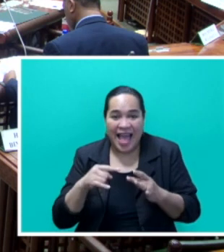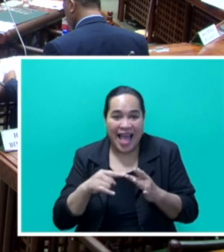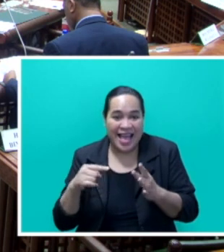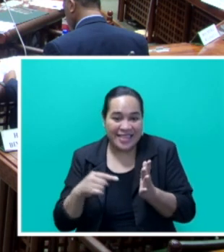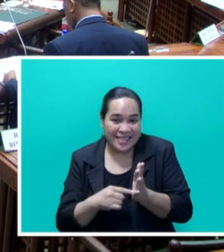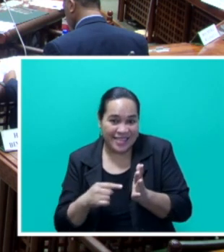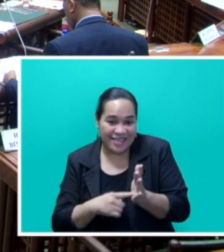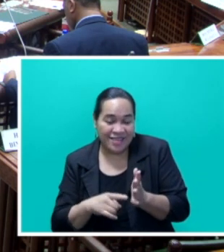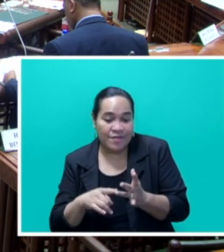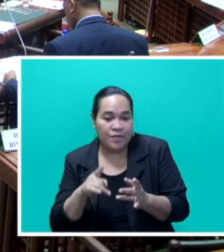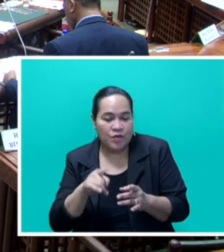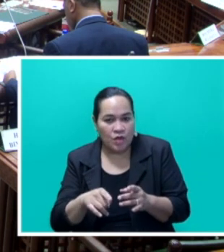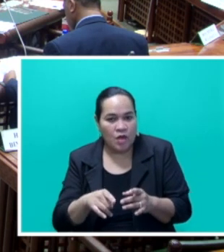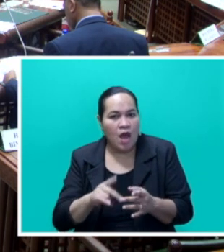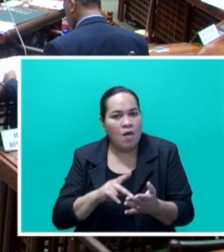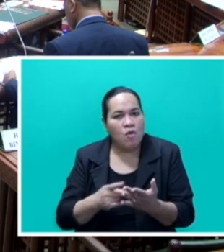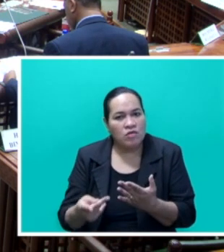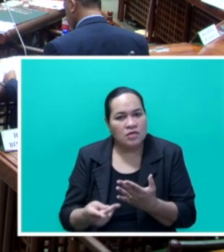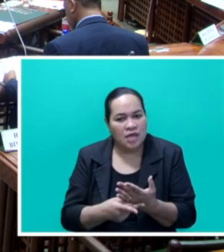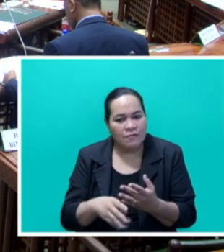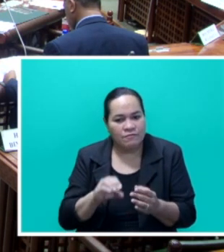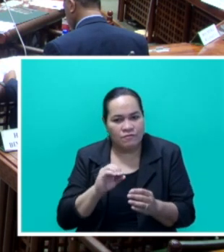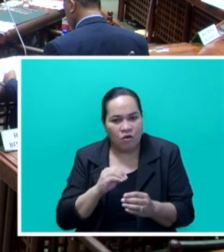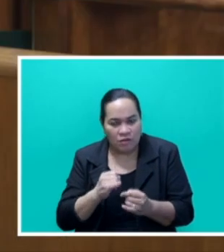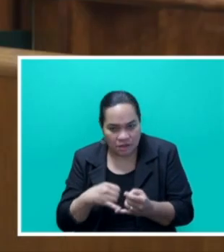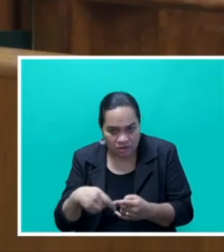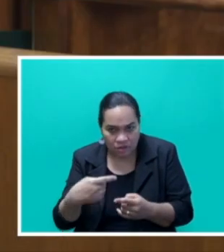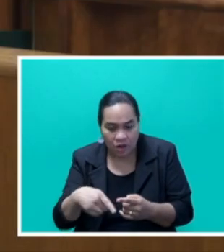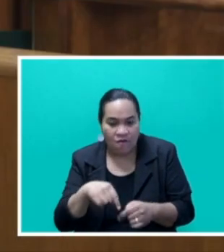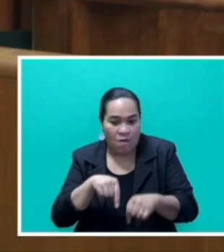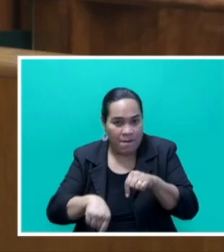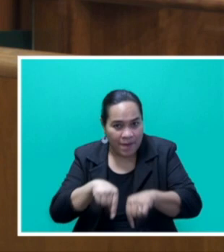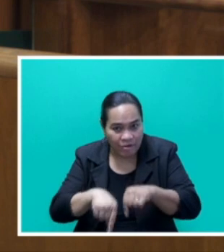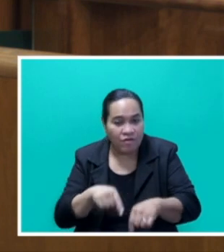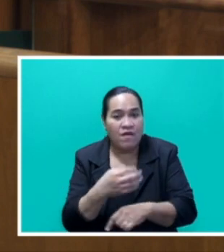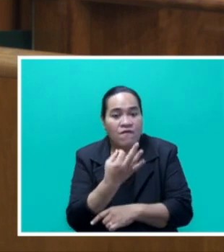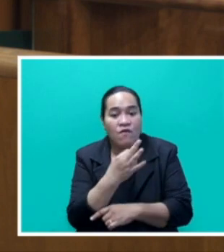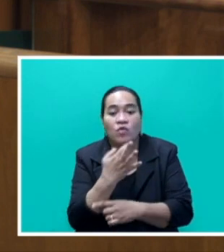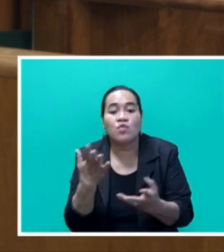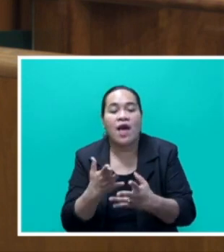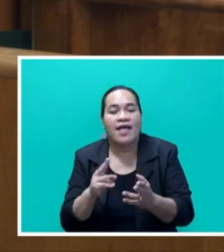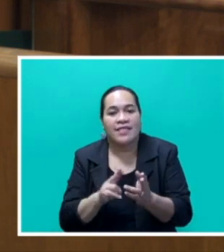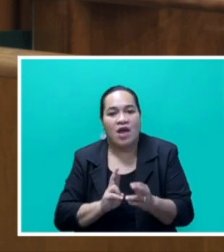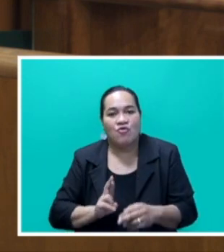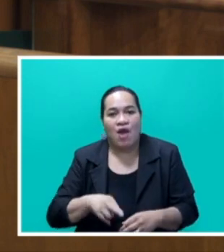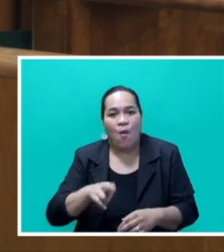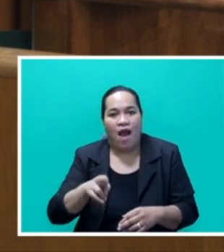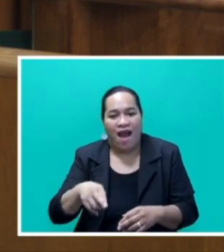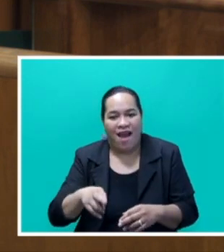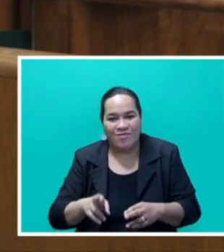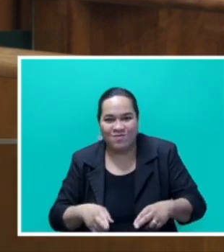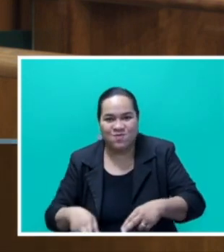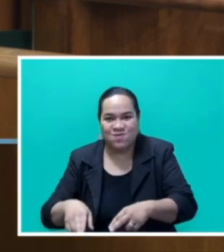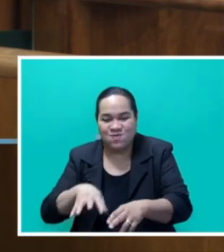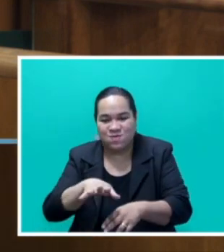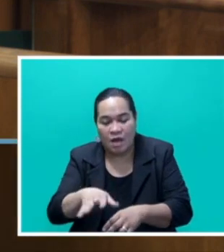on community-based restoration and sustainable management of mangrove forests in the Rio Delta because of the many benefits it